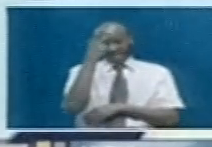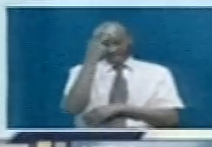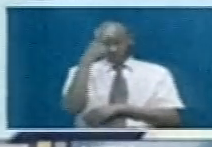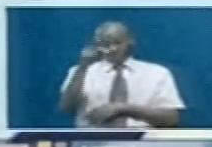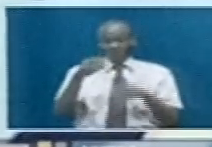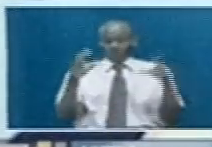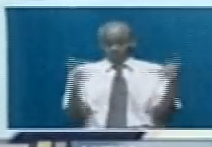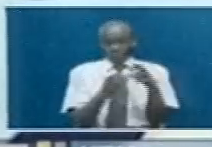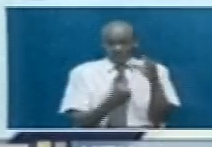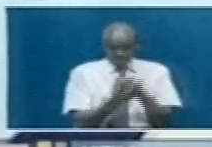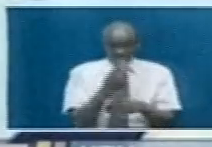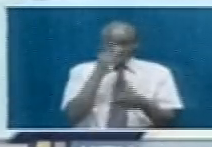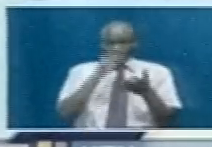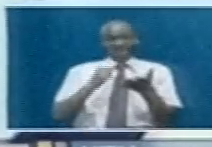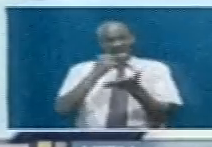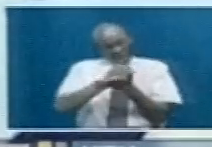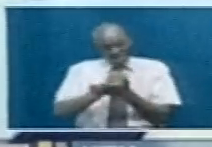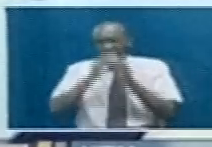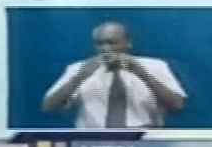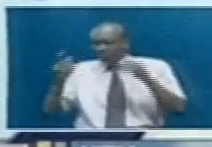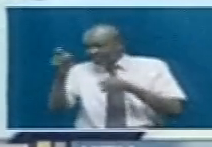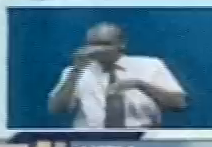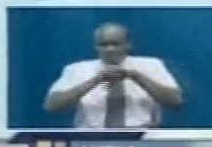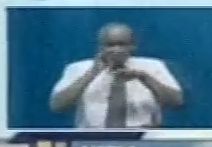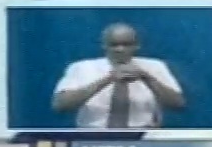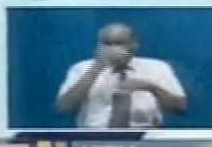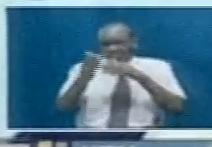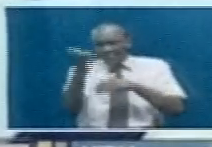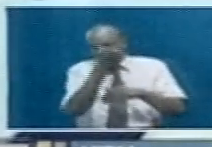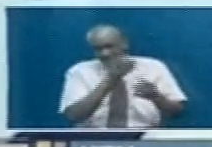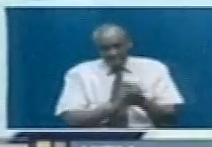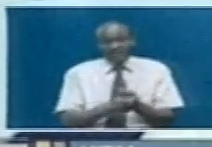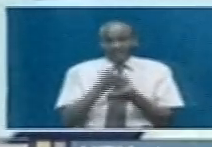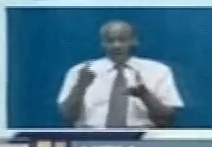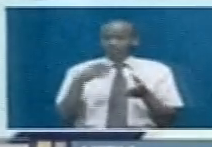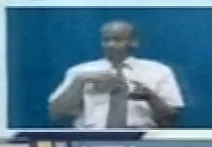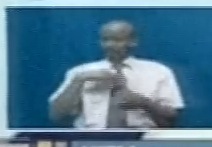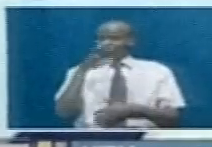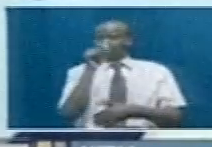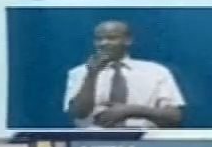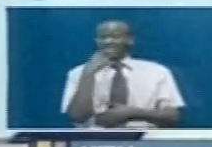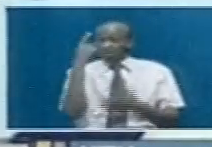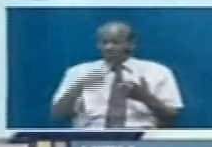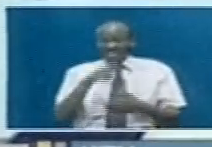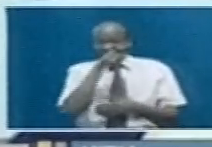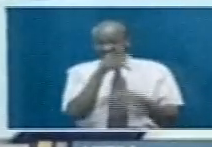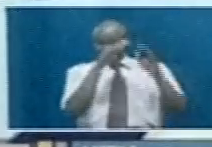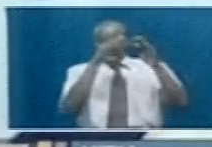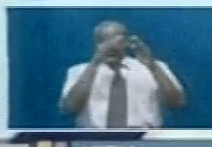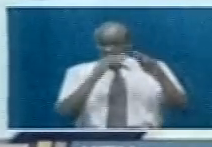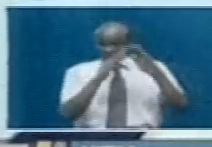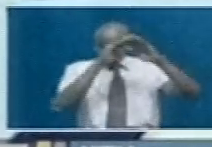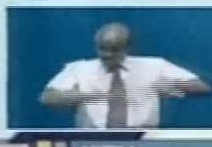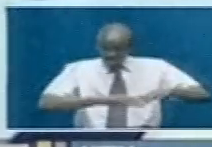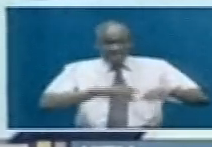team to probe and audit the safety of buildings in the county. The developers from Makongeni say that the incident where a building